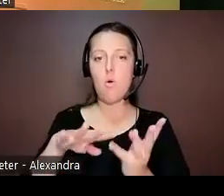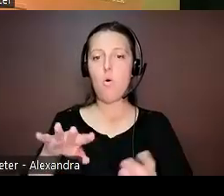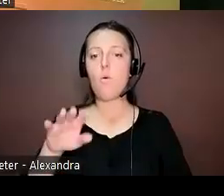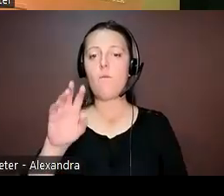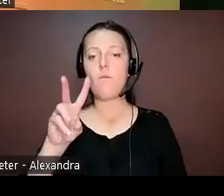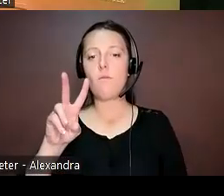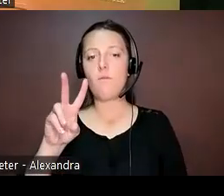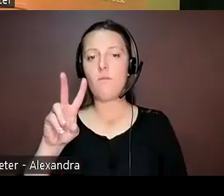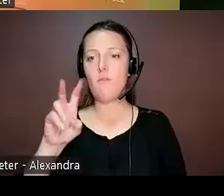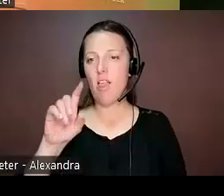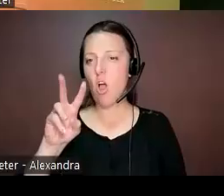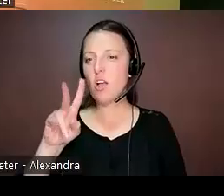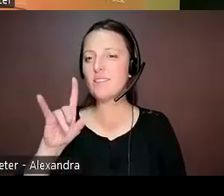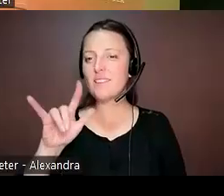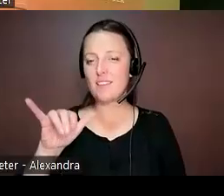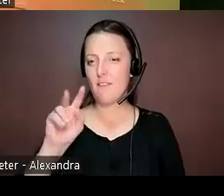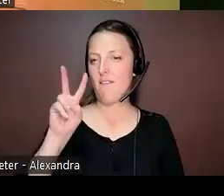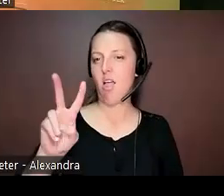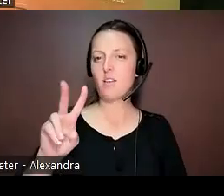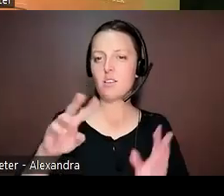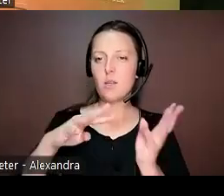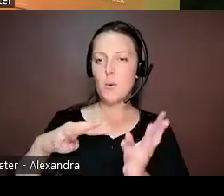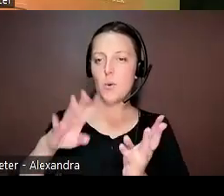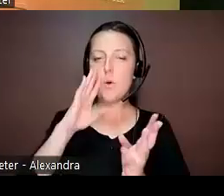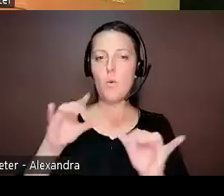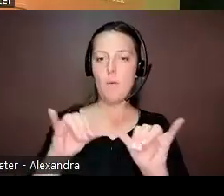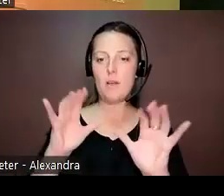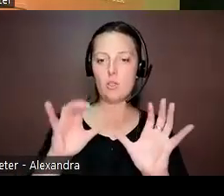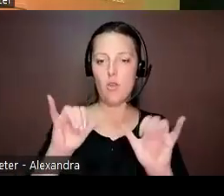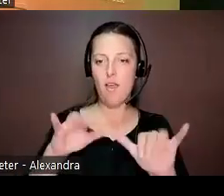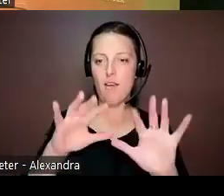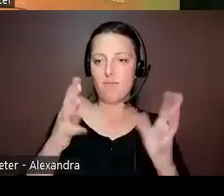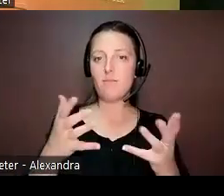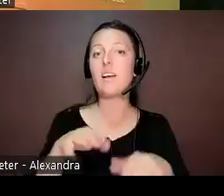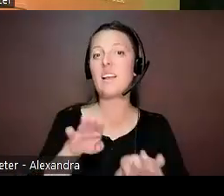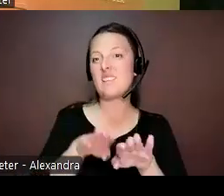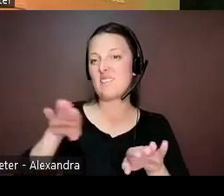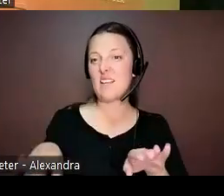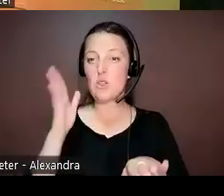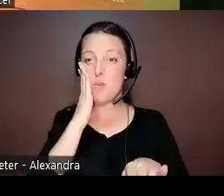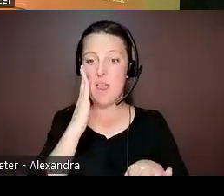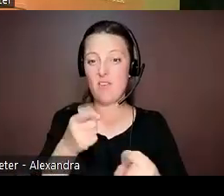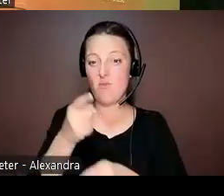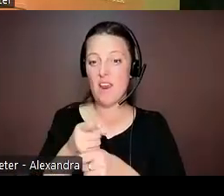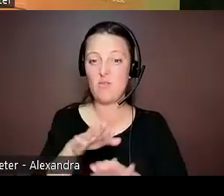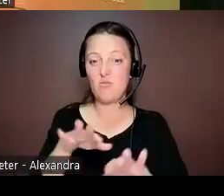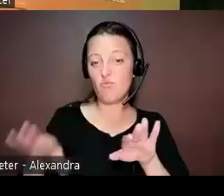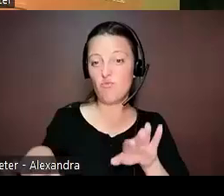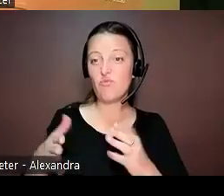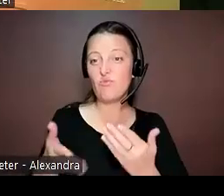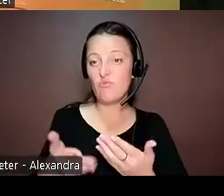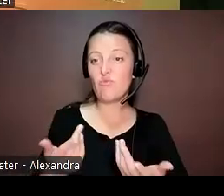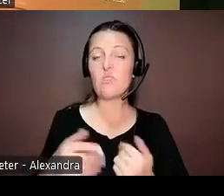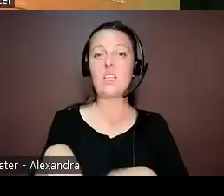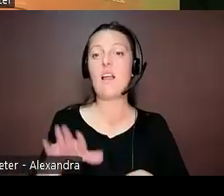increasingly more atherosclerotic. And it's bedside, and it's also less expensive than angiography and